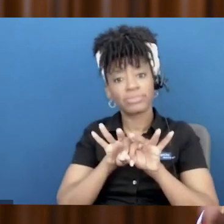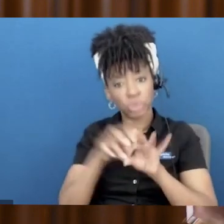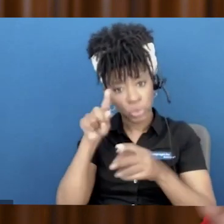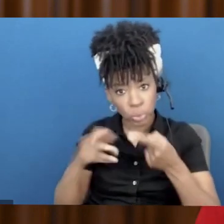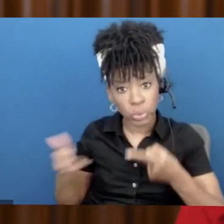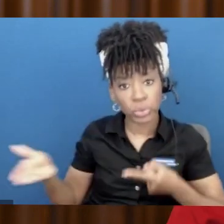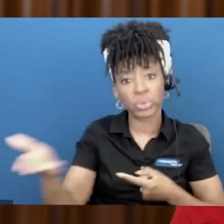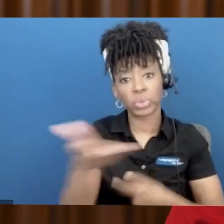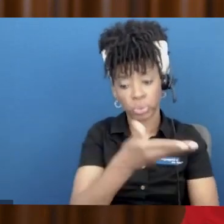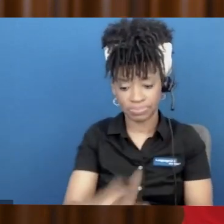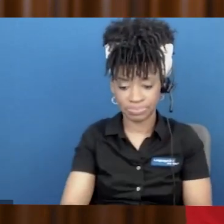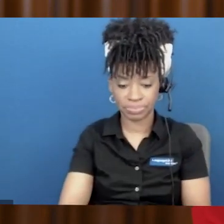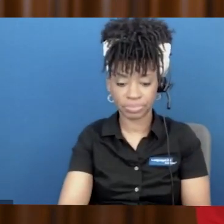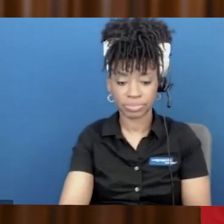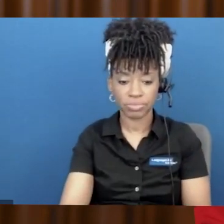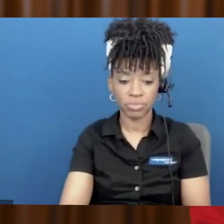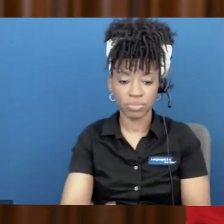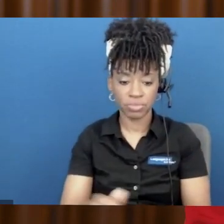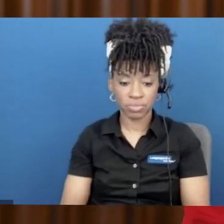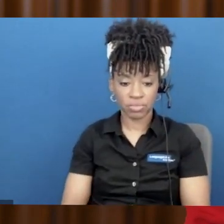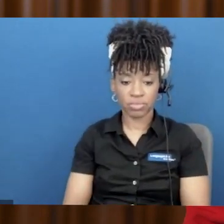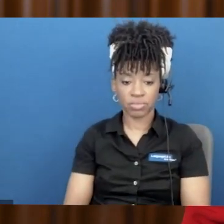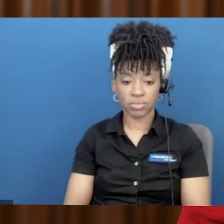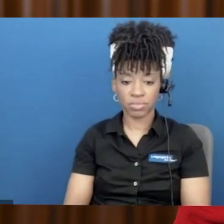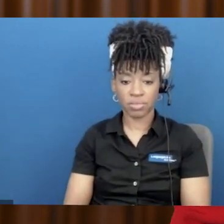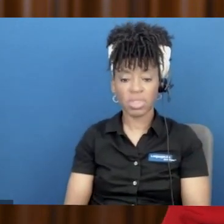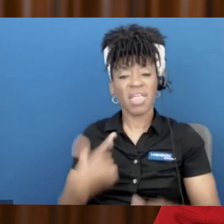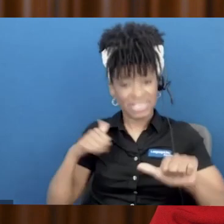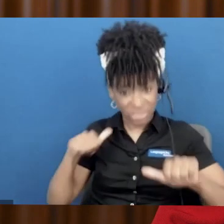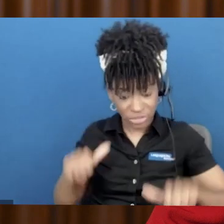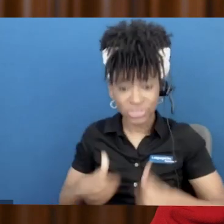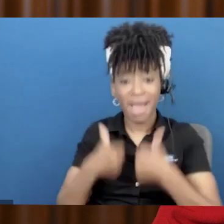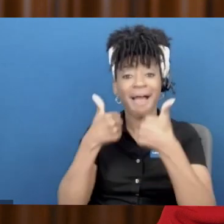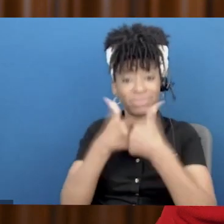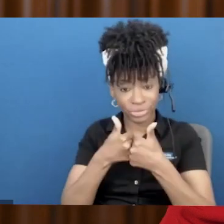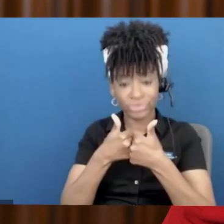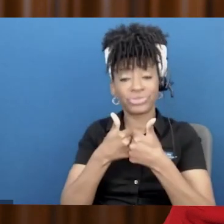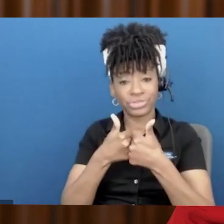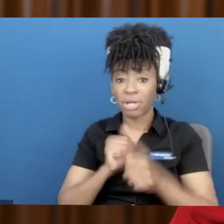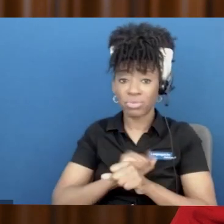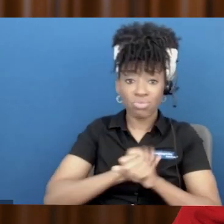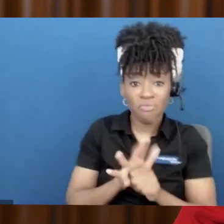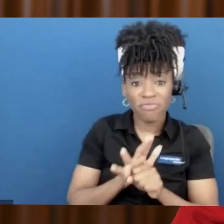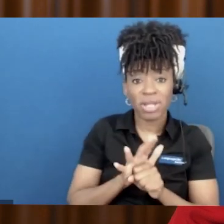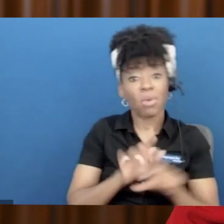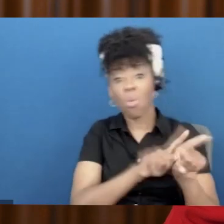As challenging as the economy is for city government, it is even more challenging for families all around